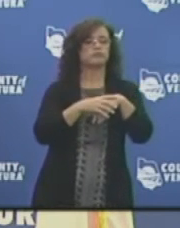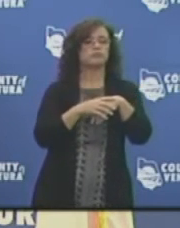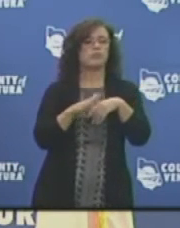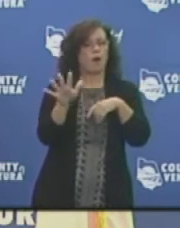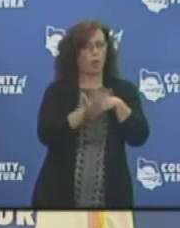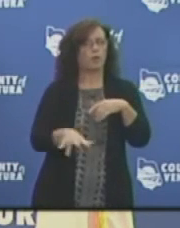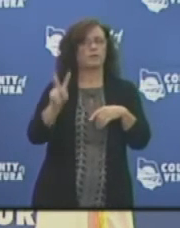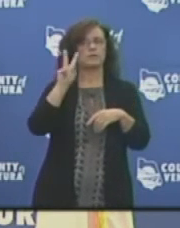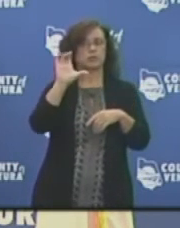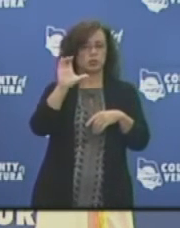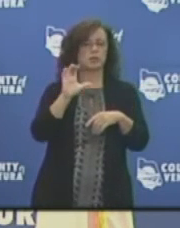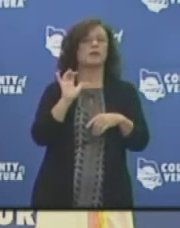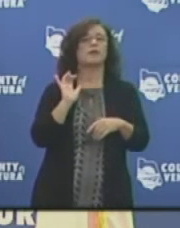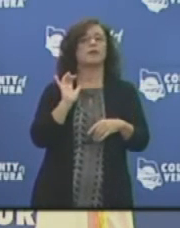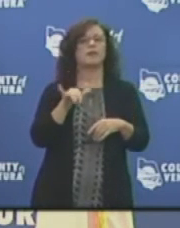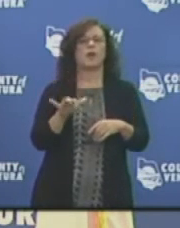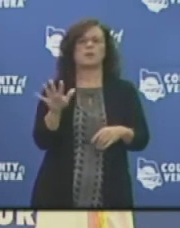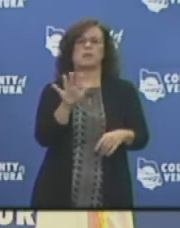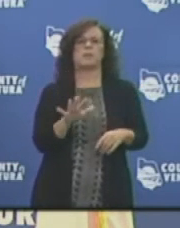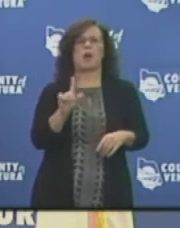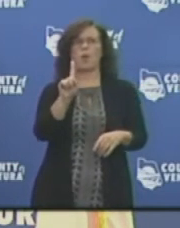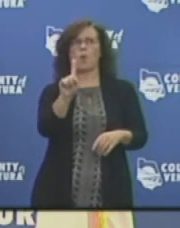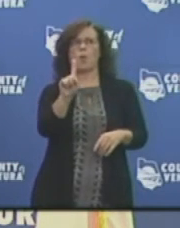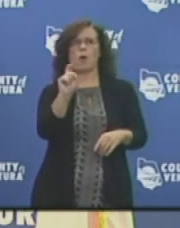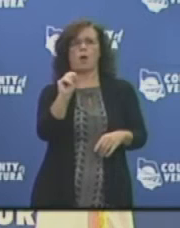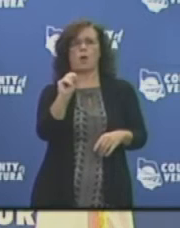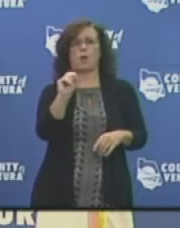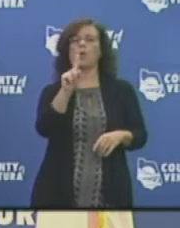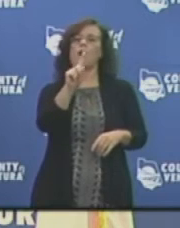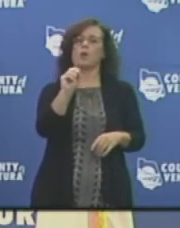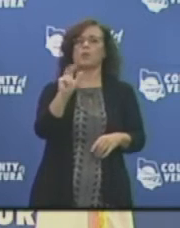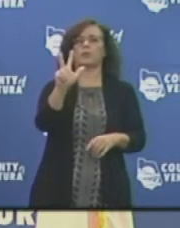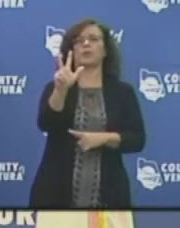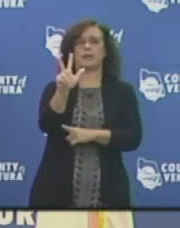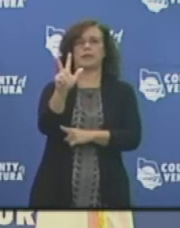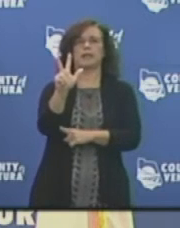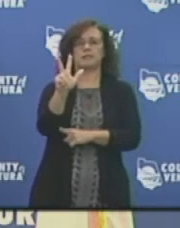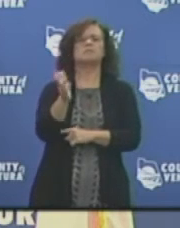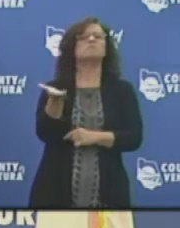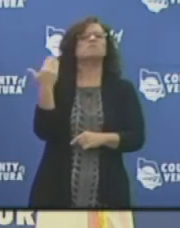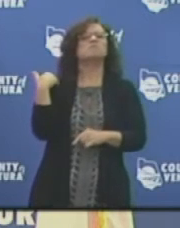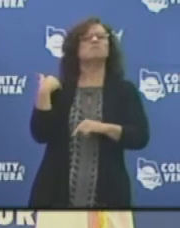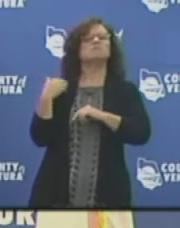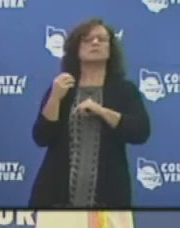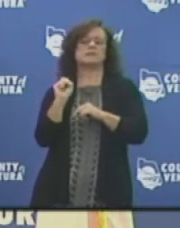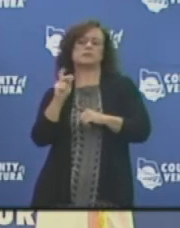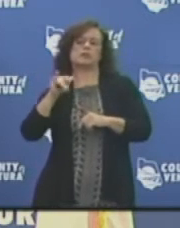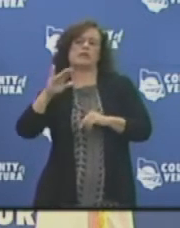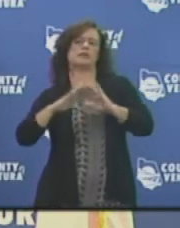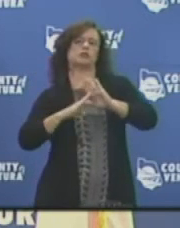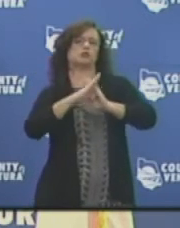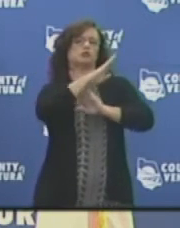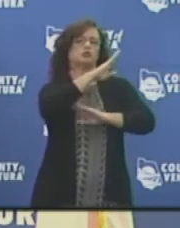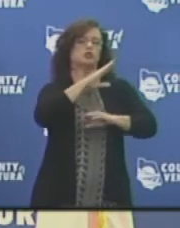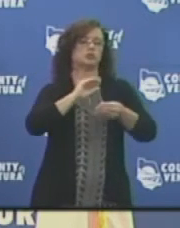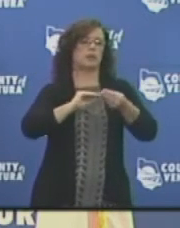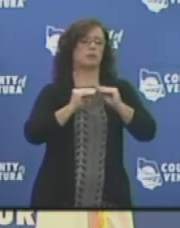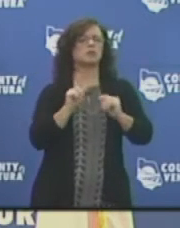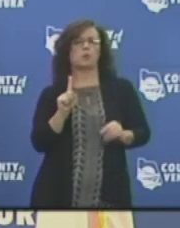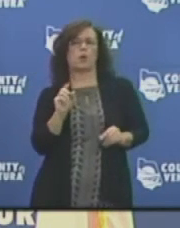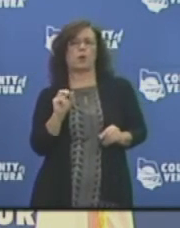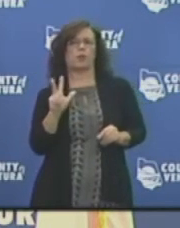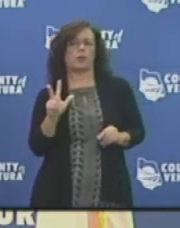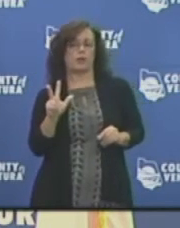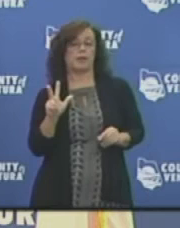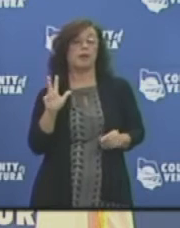county was about, I think, 103 back with the last surge. The lowest we've been was a